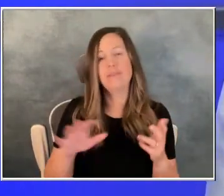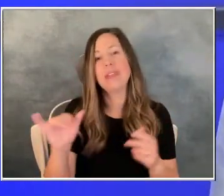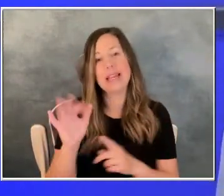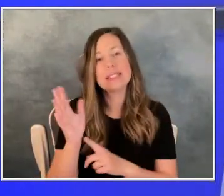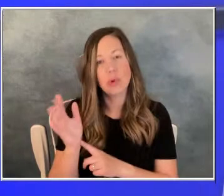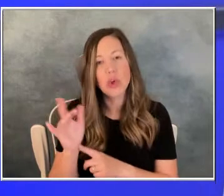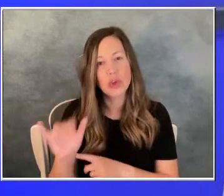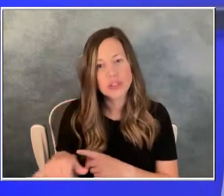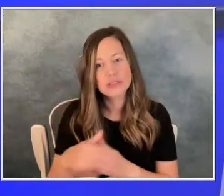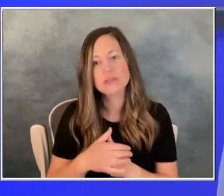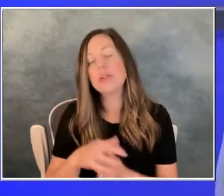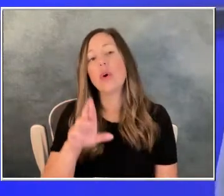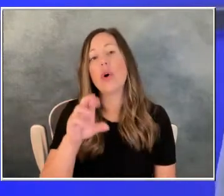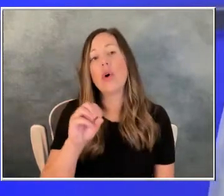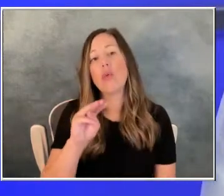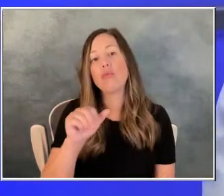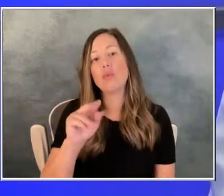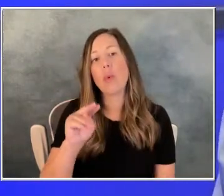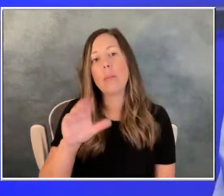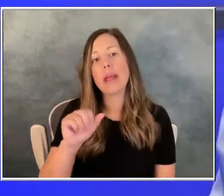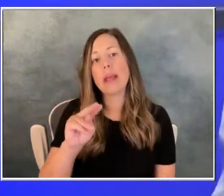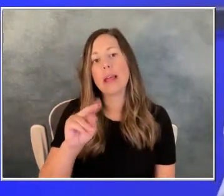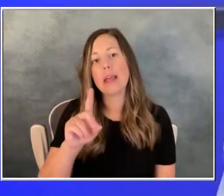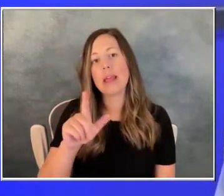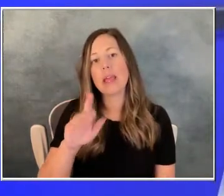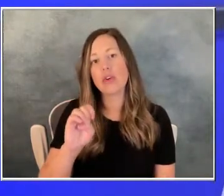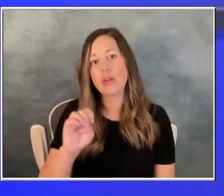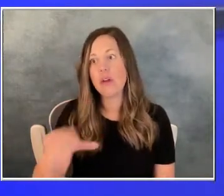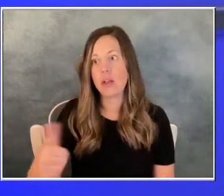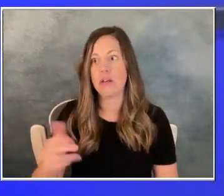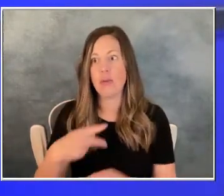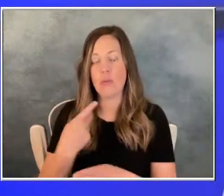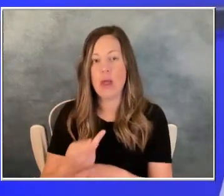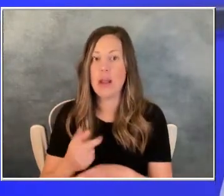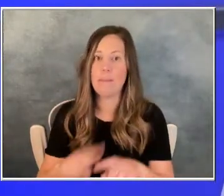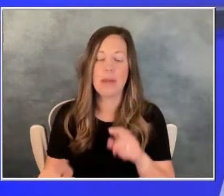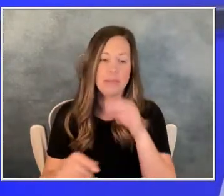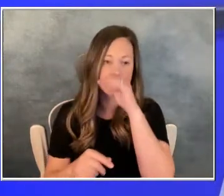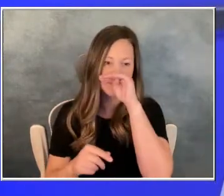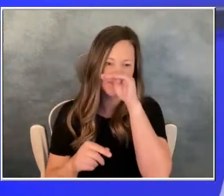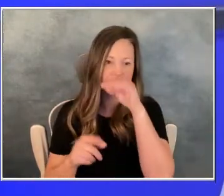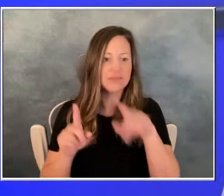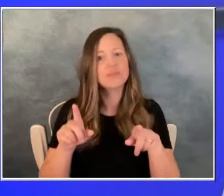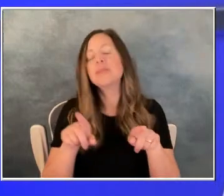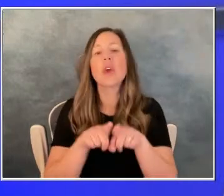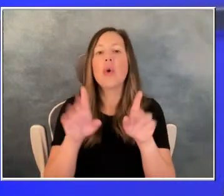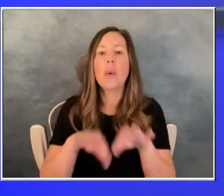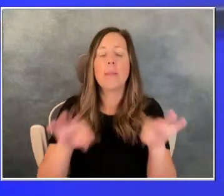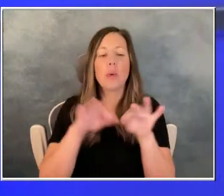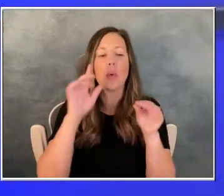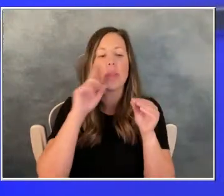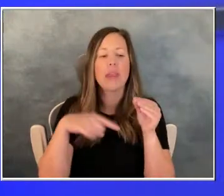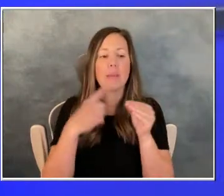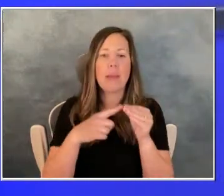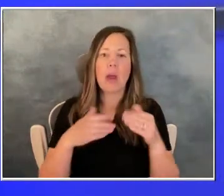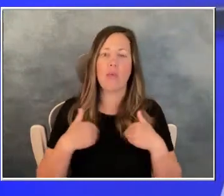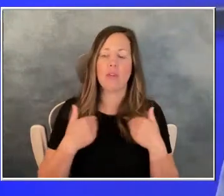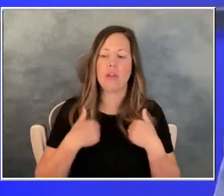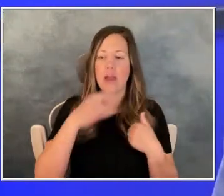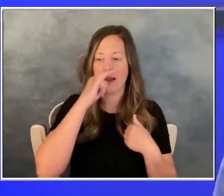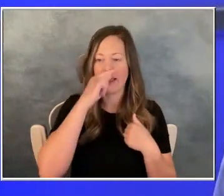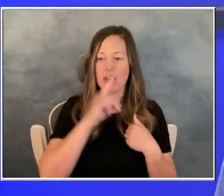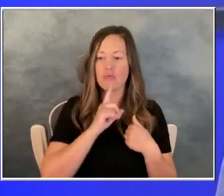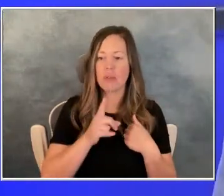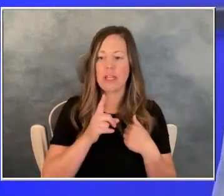Roman candle would be the another one. But anyone else, so also think of young kids getting in the way of an older